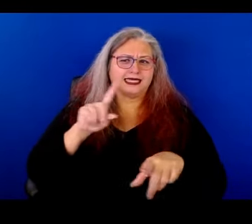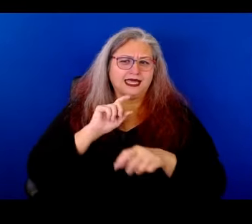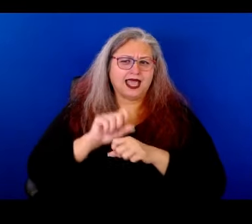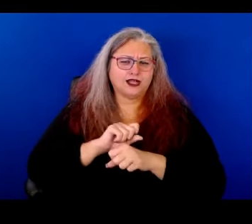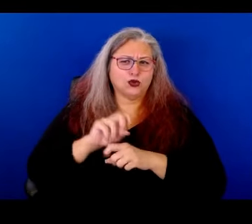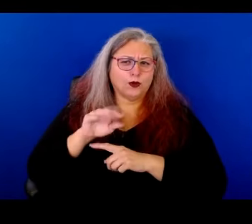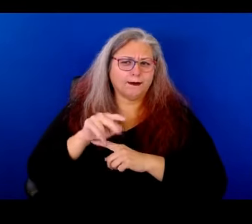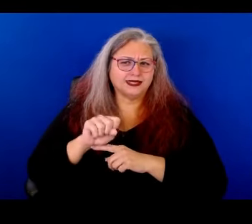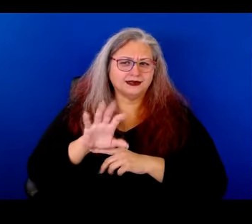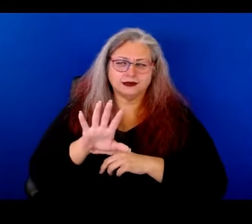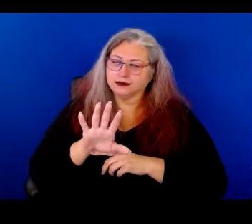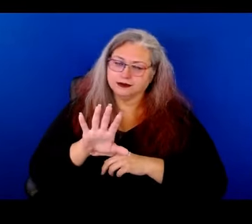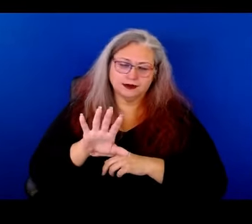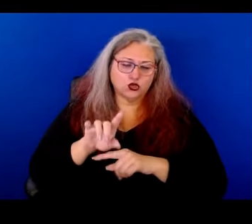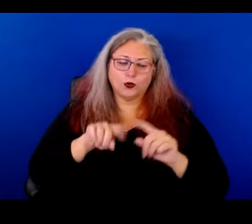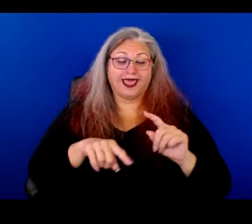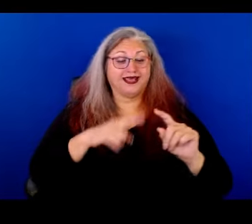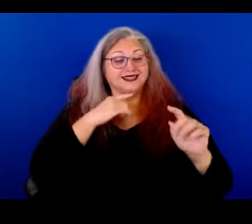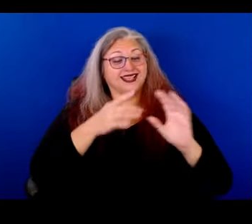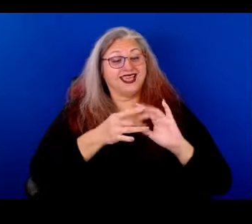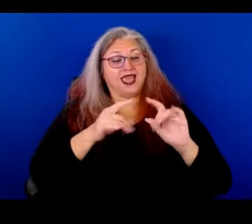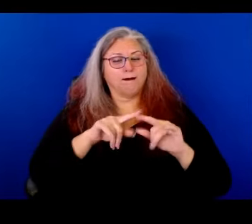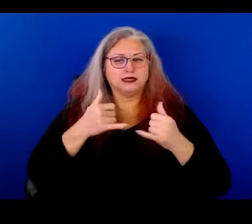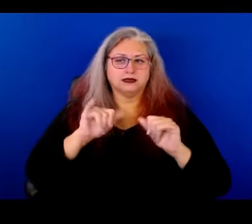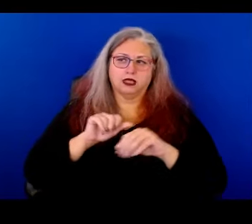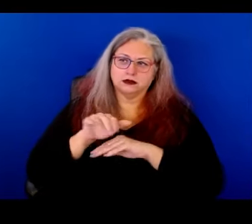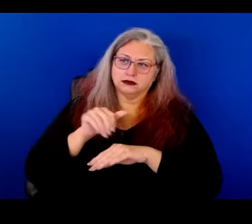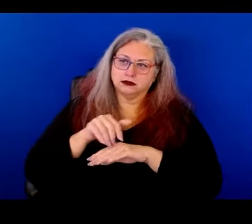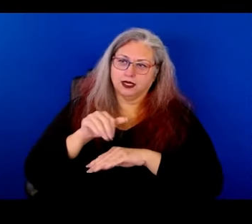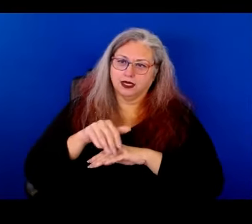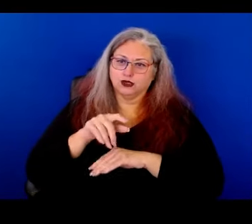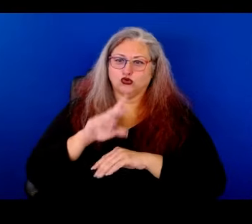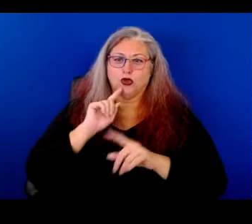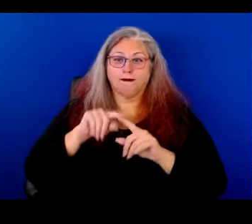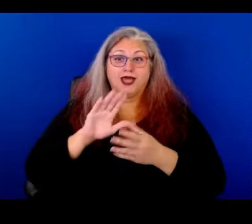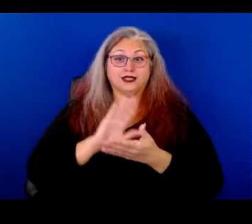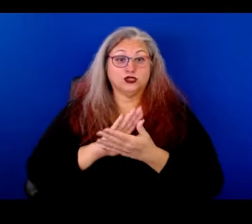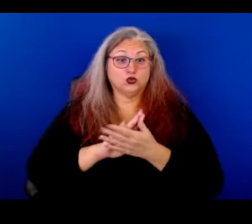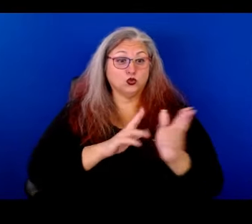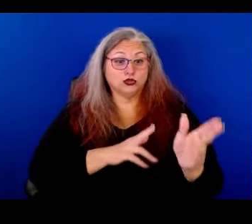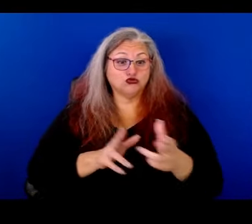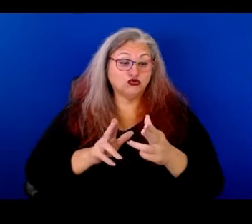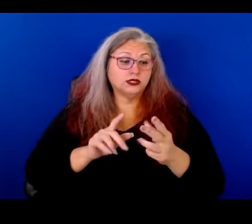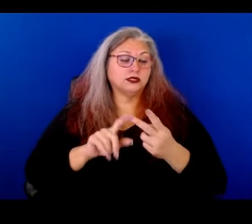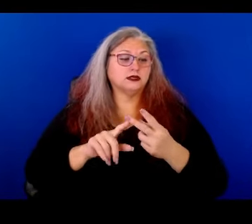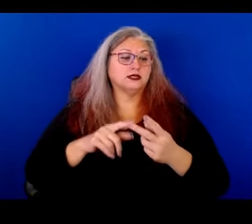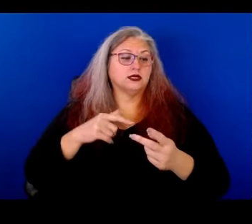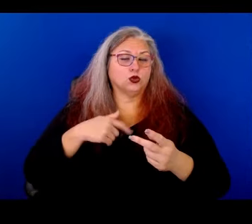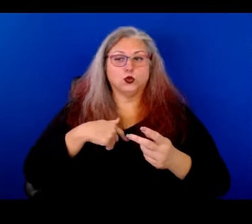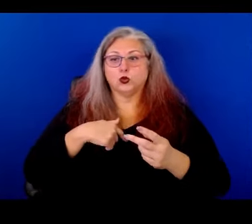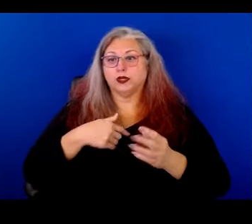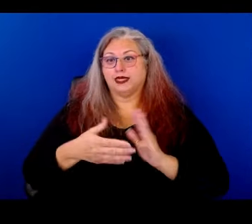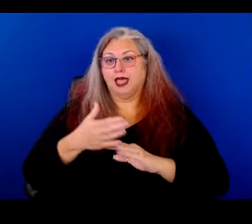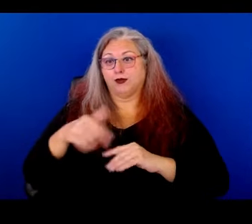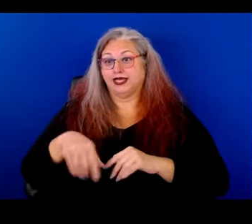actual weapons. You can't say that and send. You talked about school shootings, and you know we operated